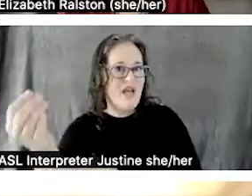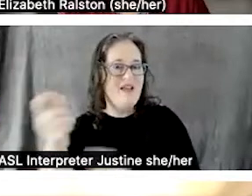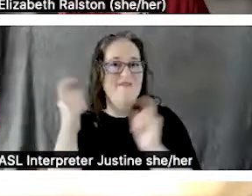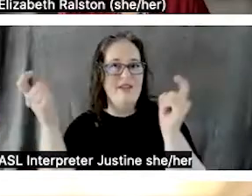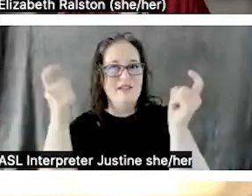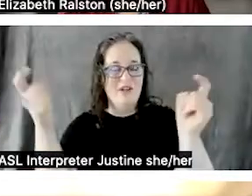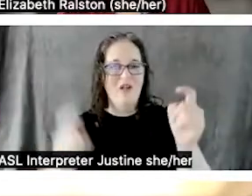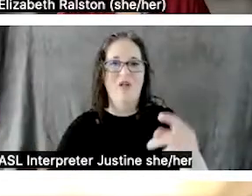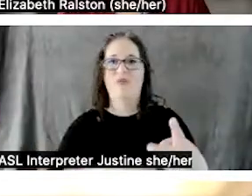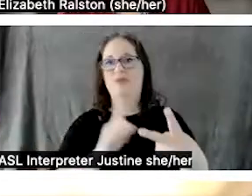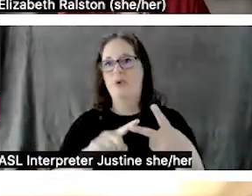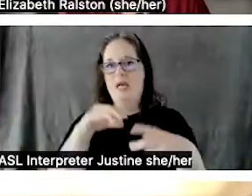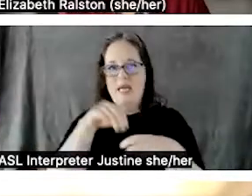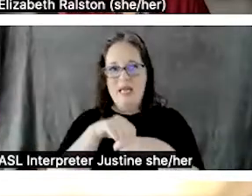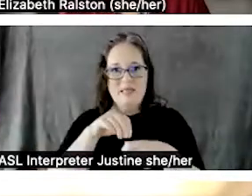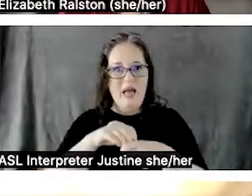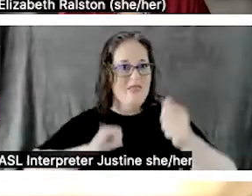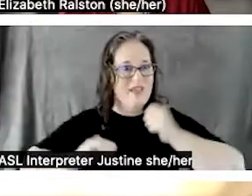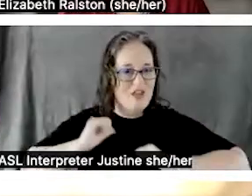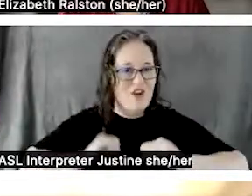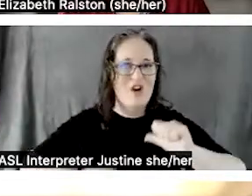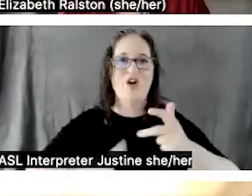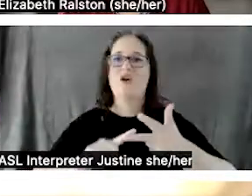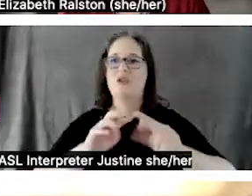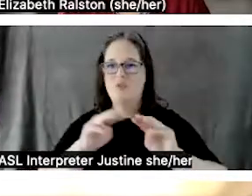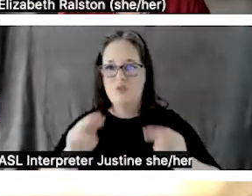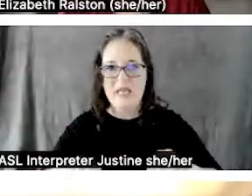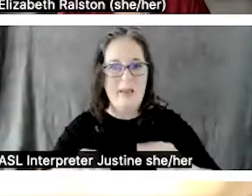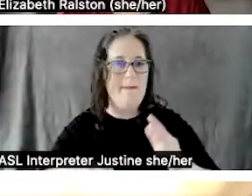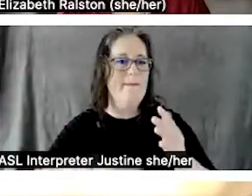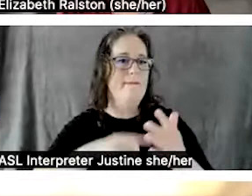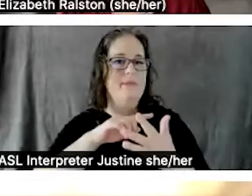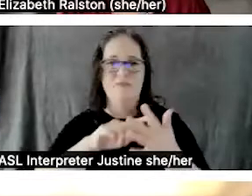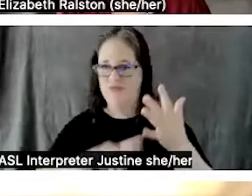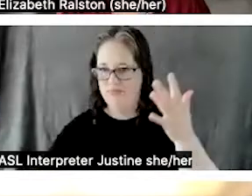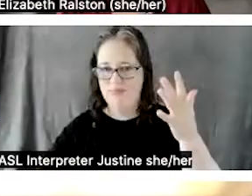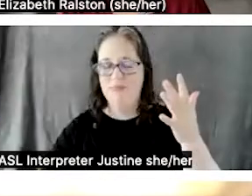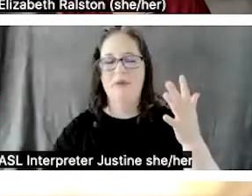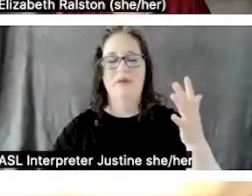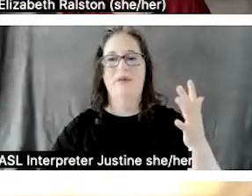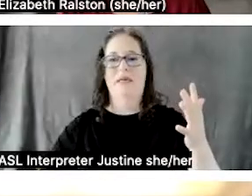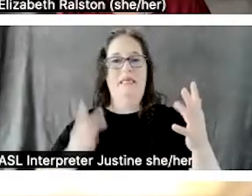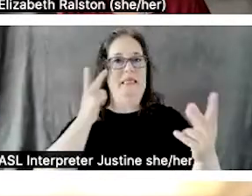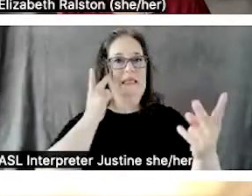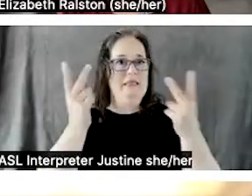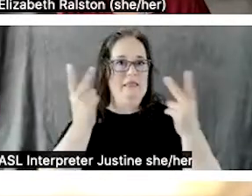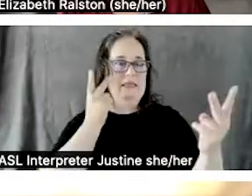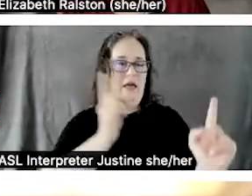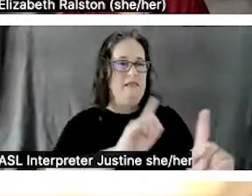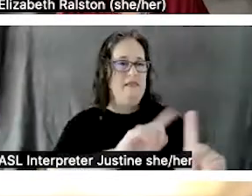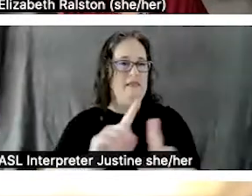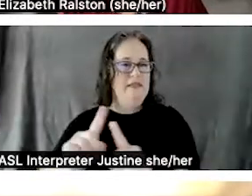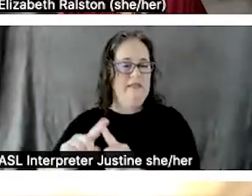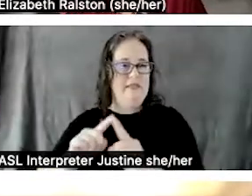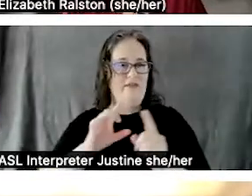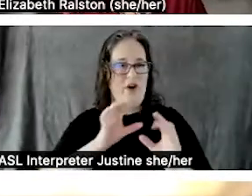in theaters and museums. And it was great to see all the different ways that you can